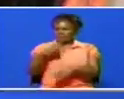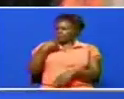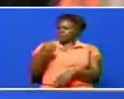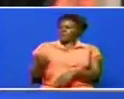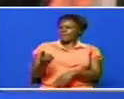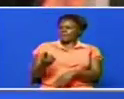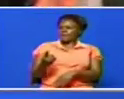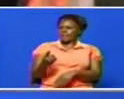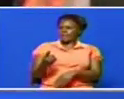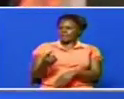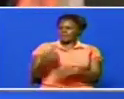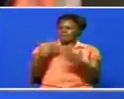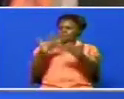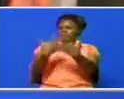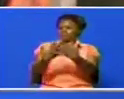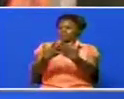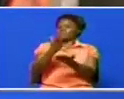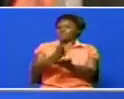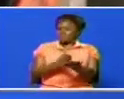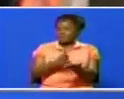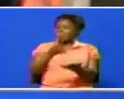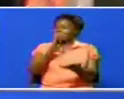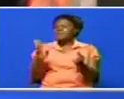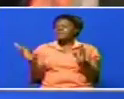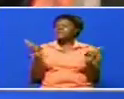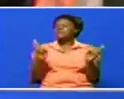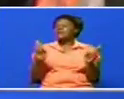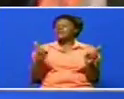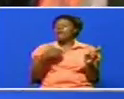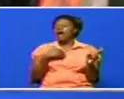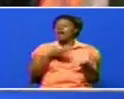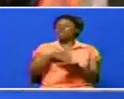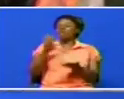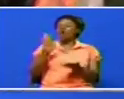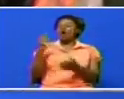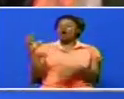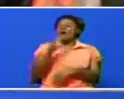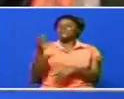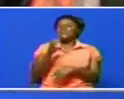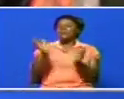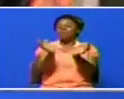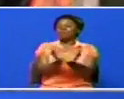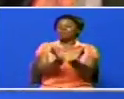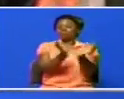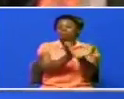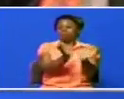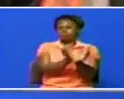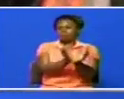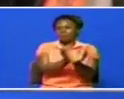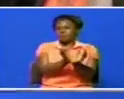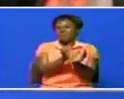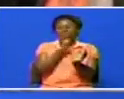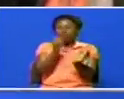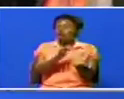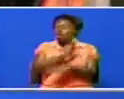wale prison department wakue prepared kukuwa na inmates wengi cause si ati kila